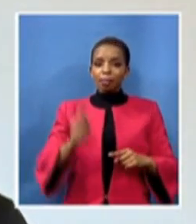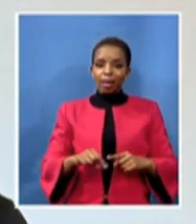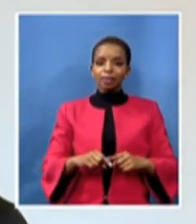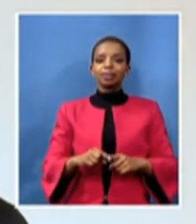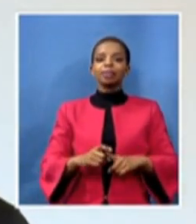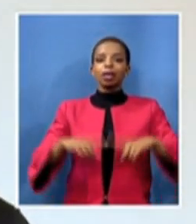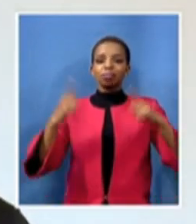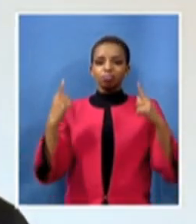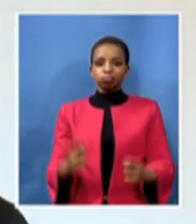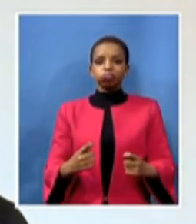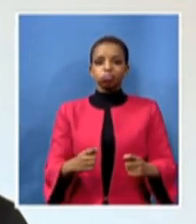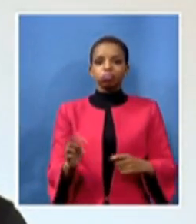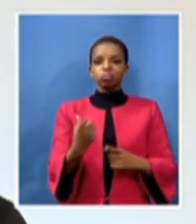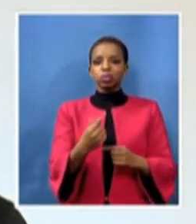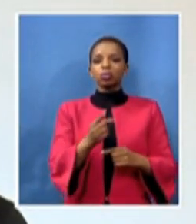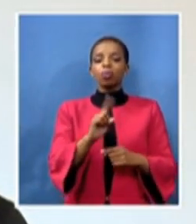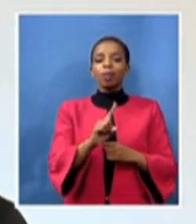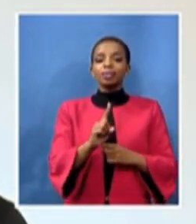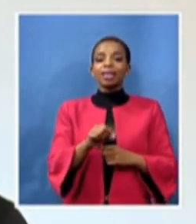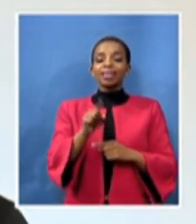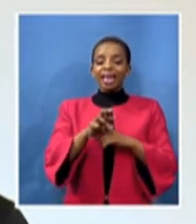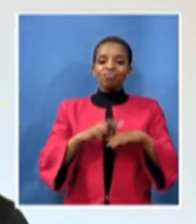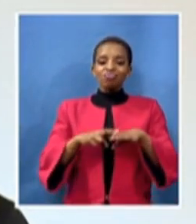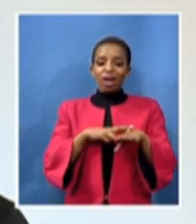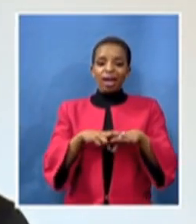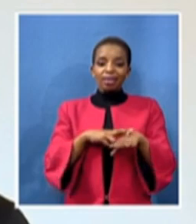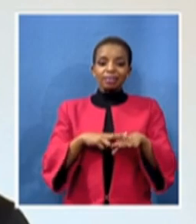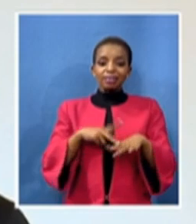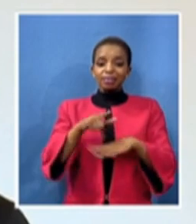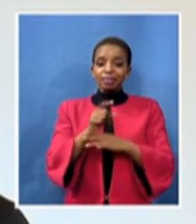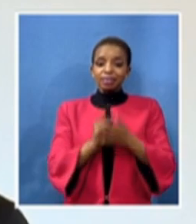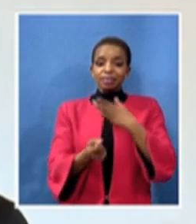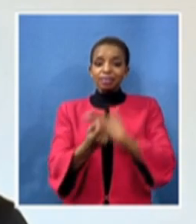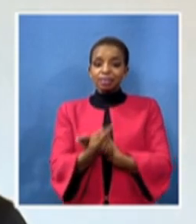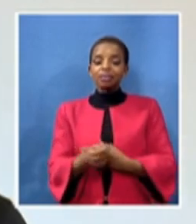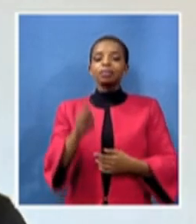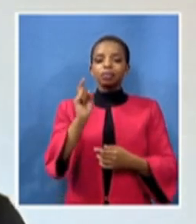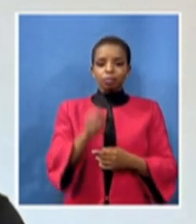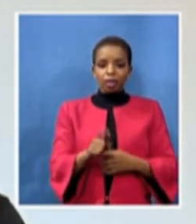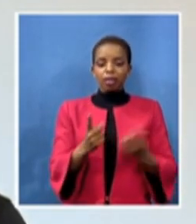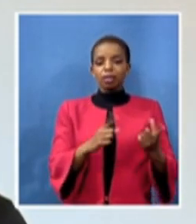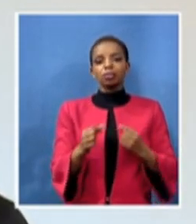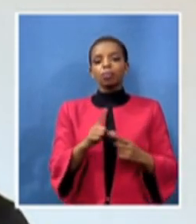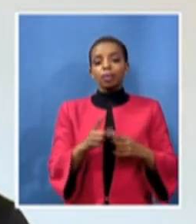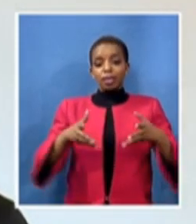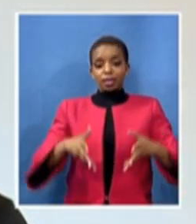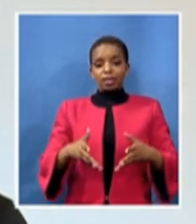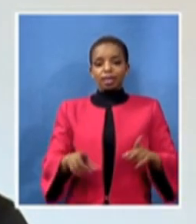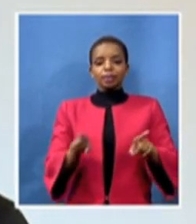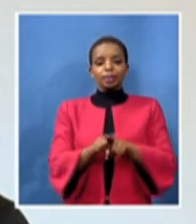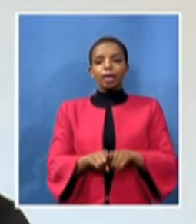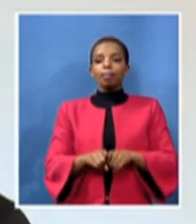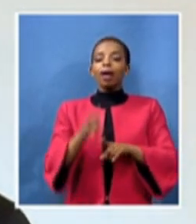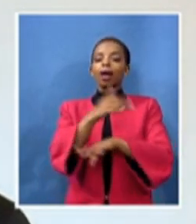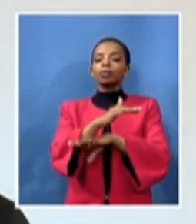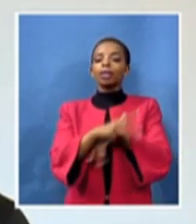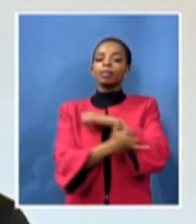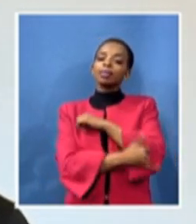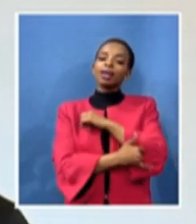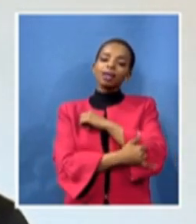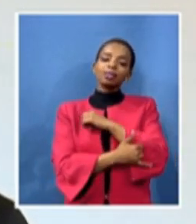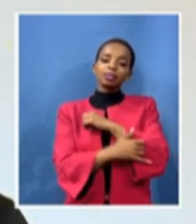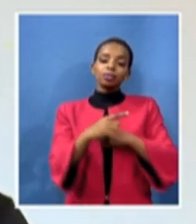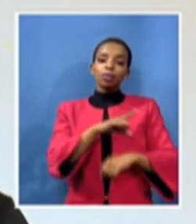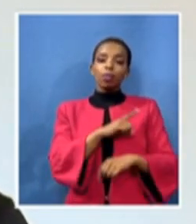and beyond. The numerous list of people which George Floyd joins, whom were killed by people who were supposed to protect